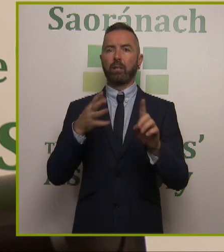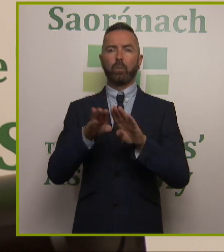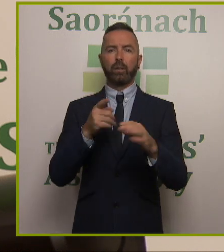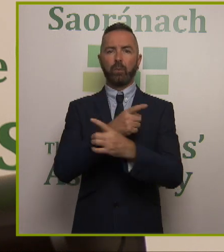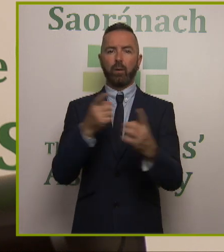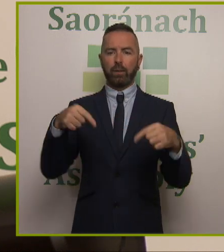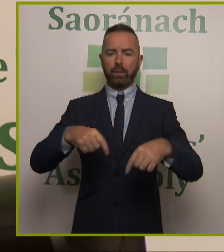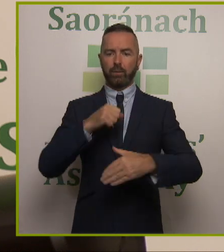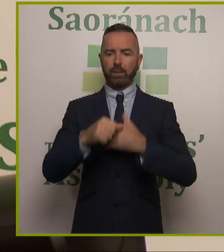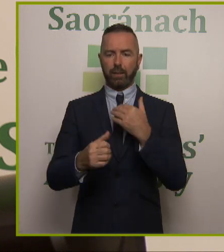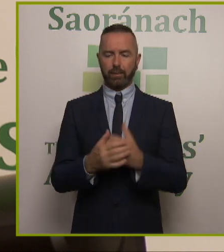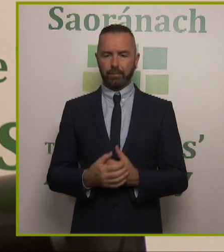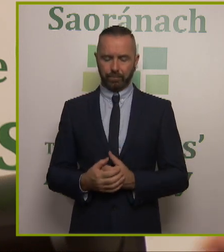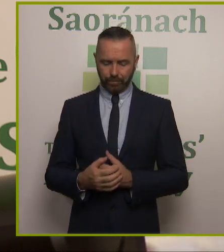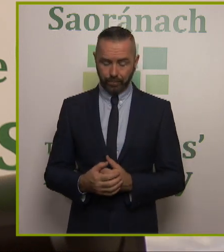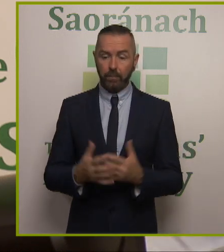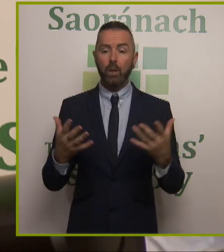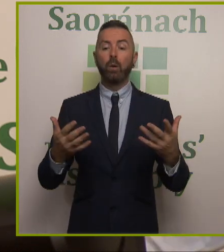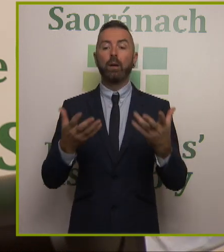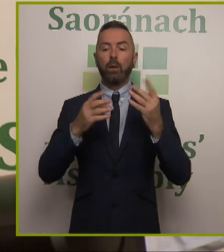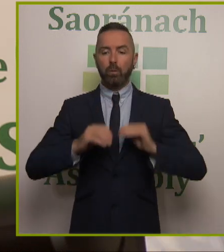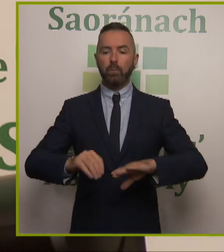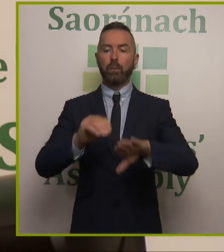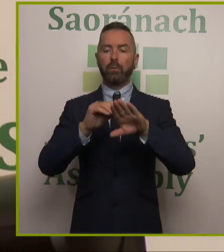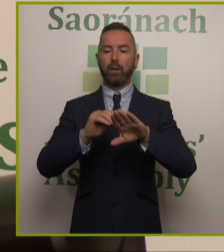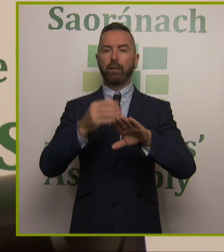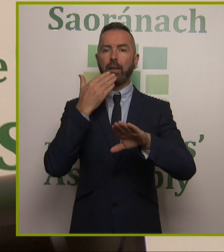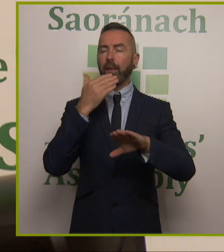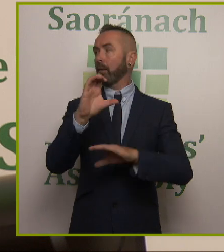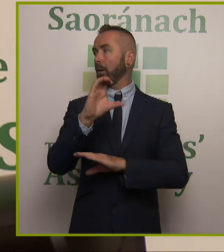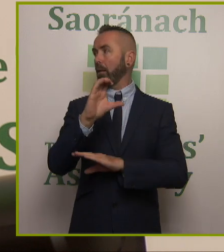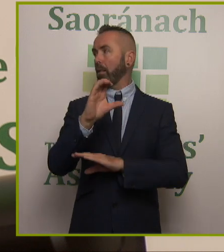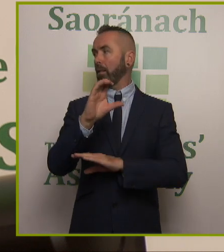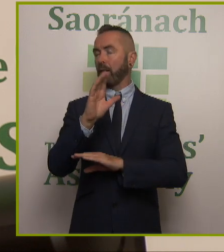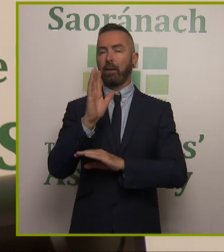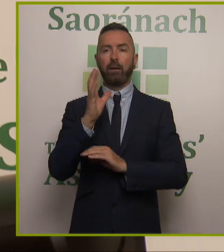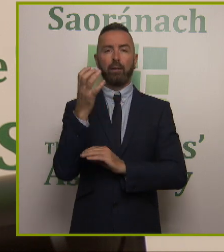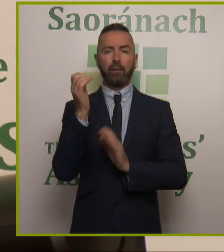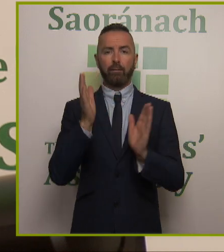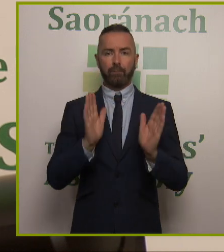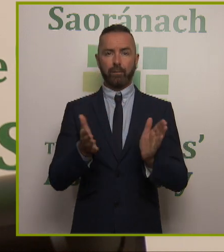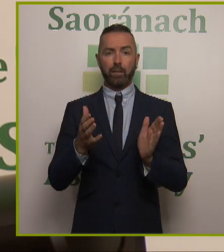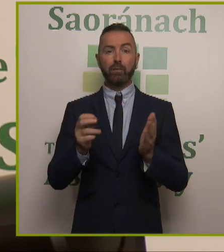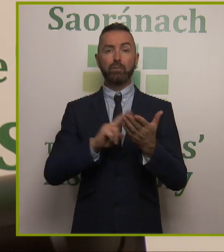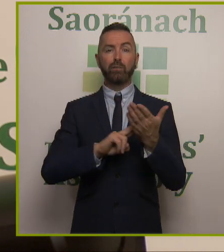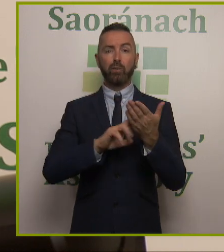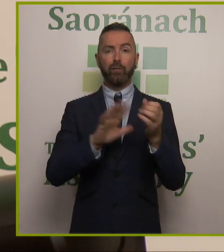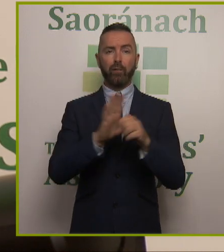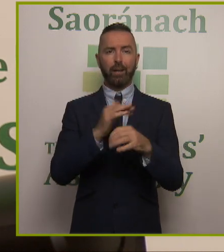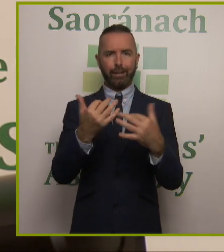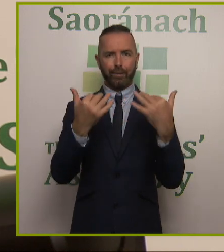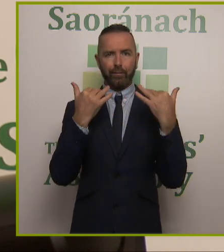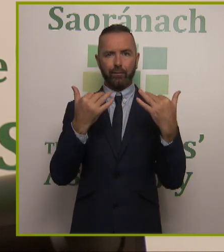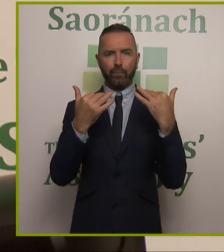today. So to move on, thank you, Cathal. We had a really useful, informative